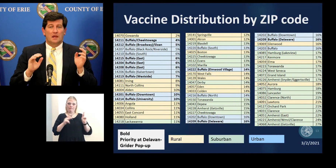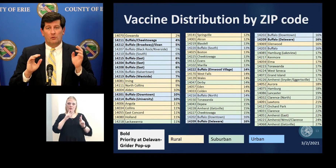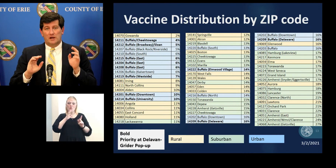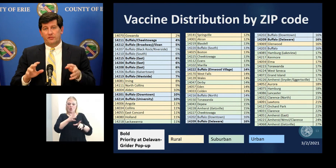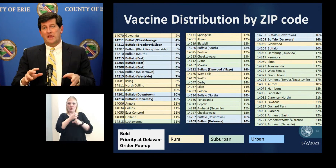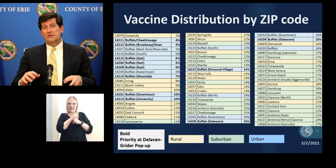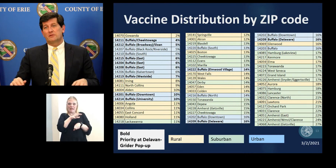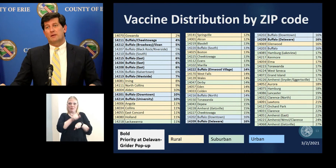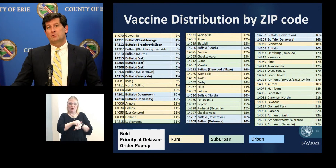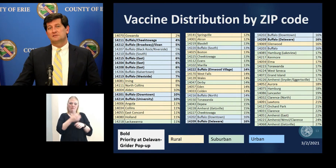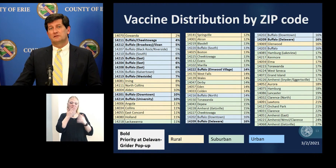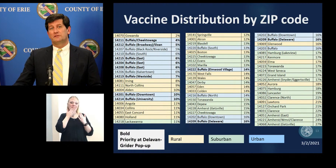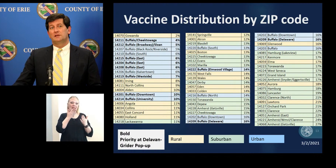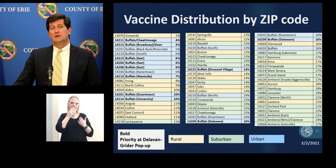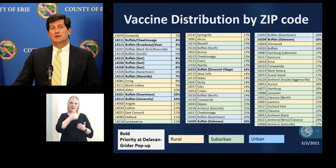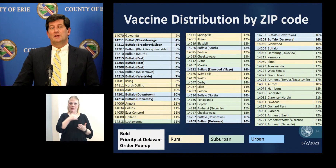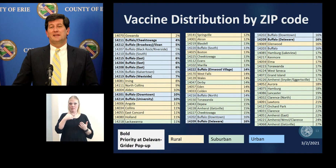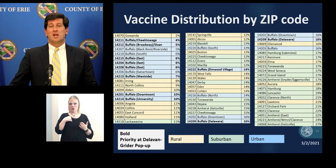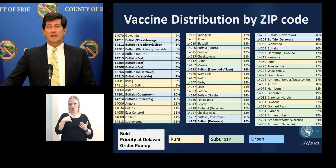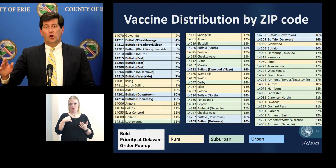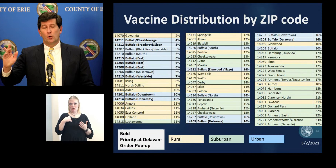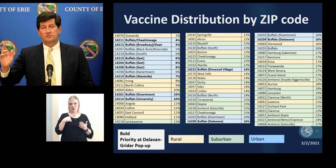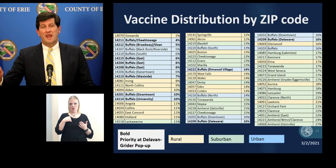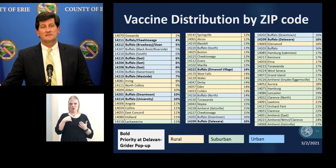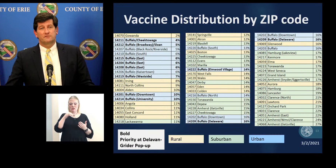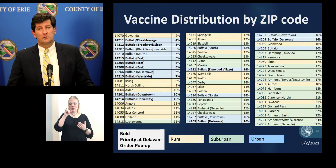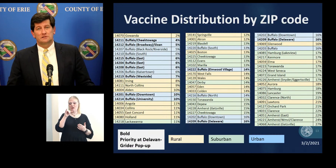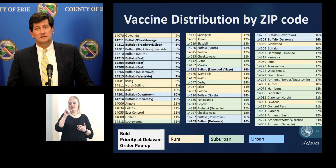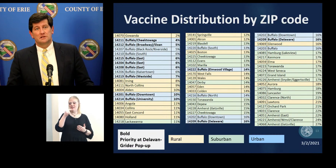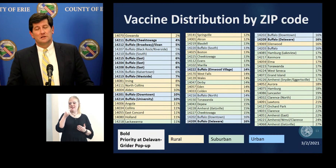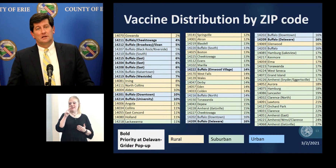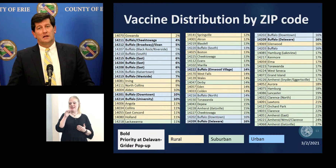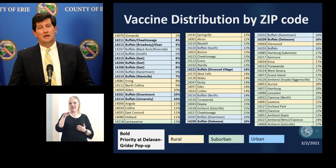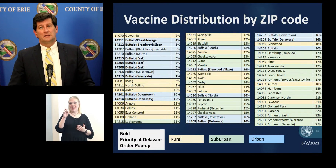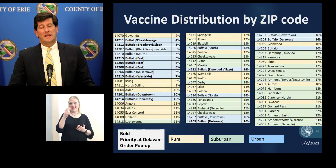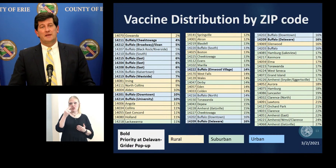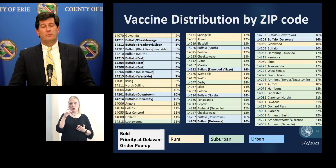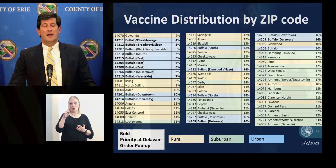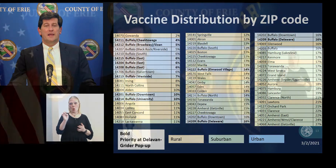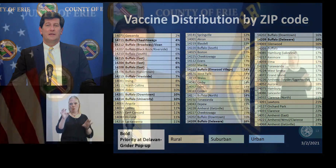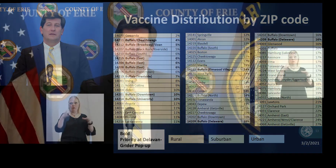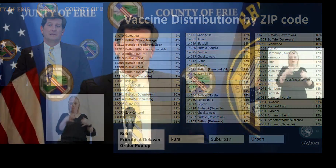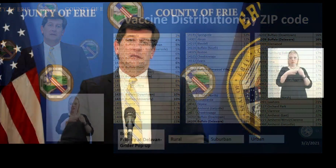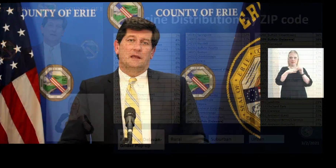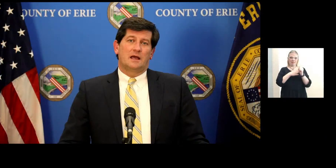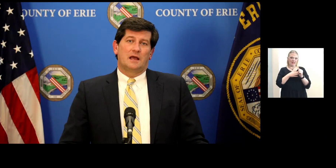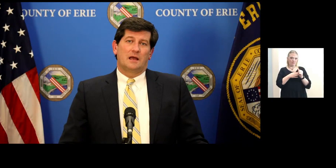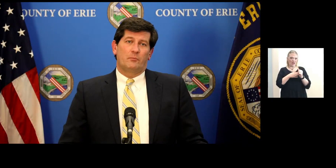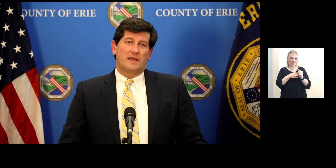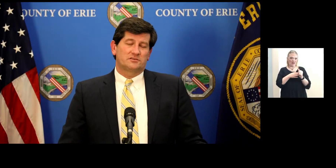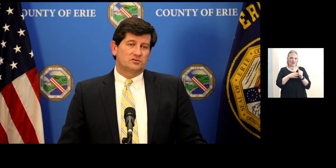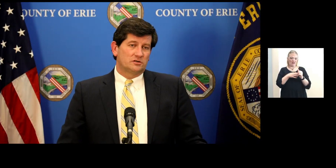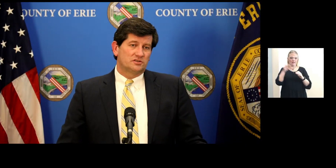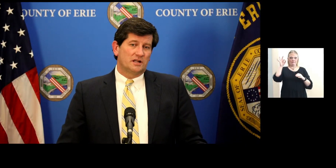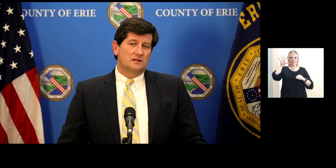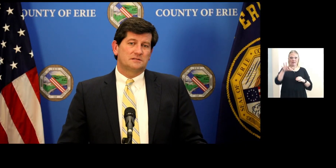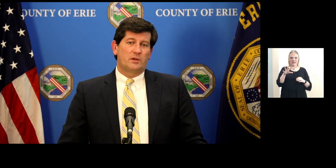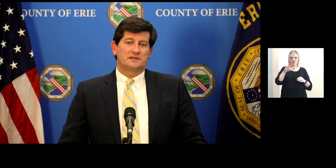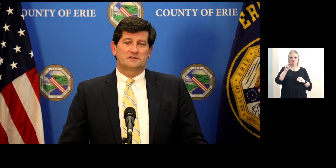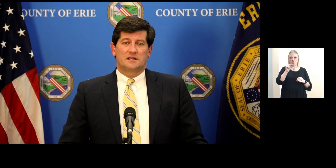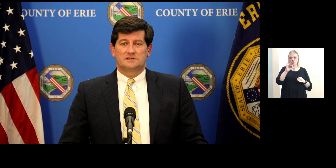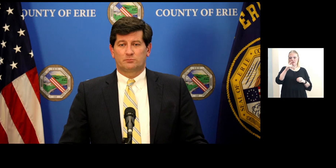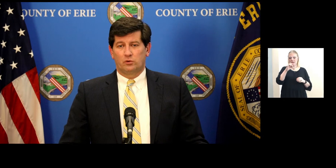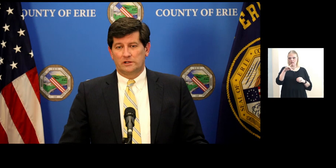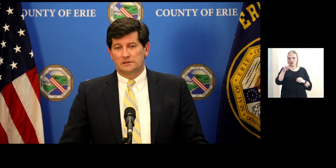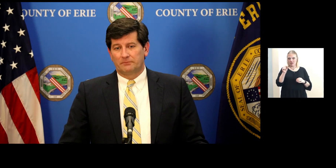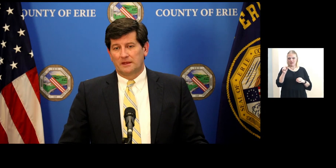them. I want to thank the members of the Ignite Hope Task Force, led by Pastor George Nicholas,